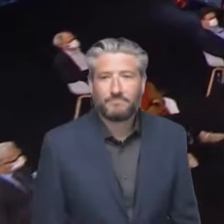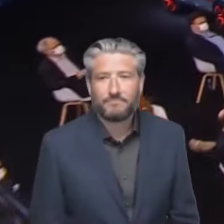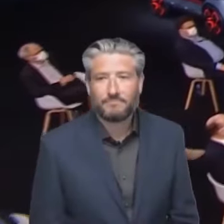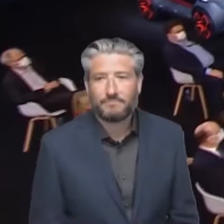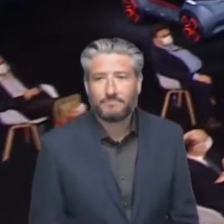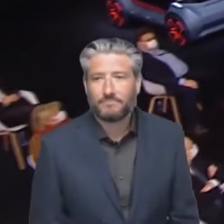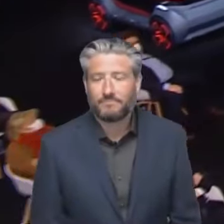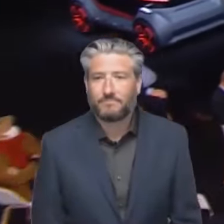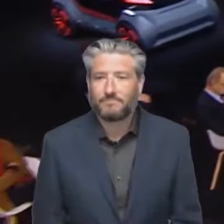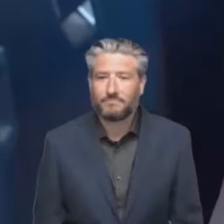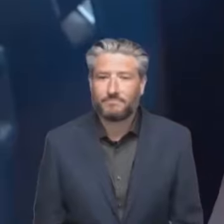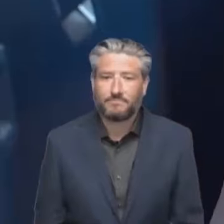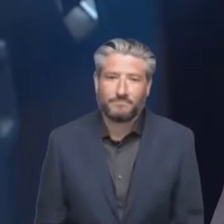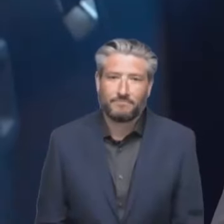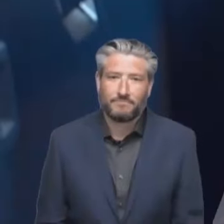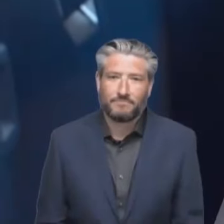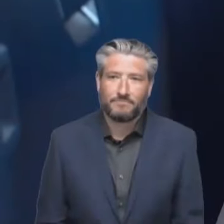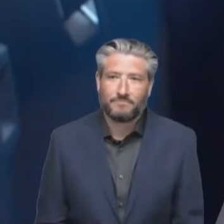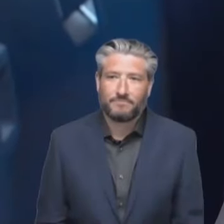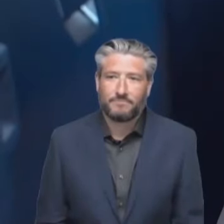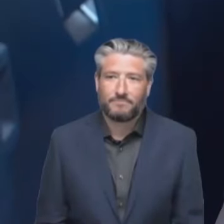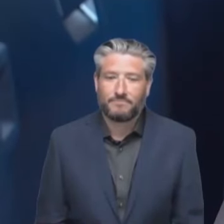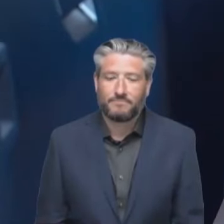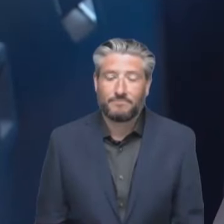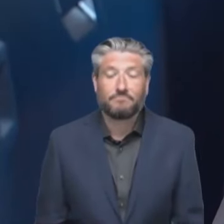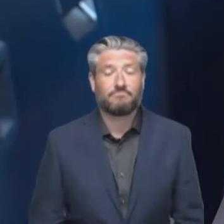Merci, Monsieur le Président. Mesdames et Messieurs. Thank you, sir.